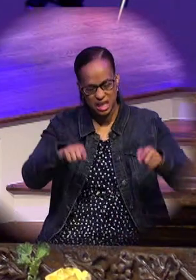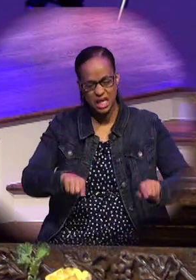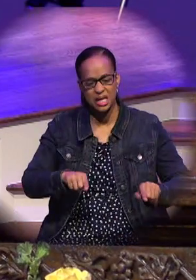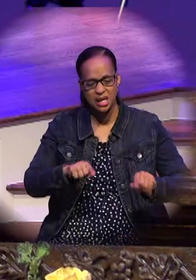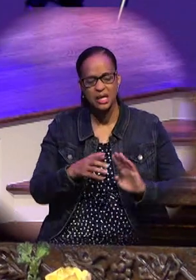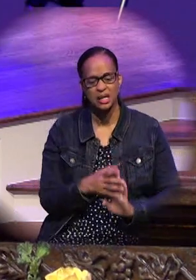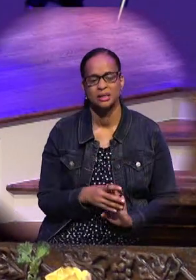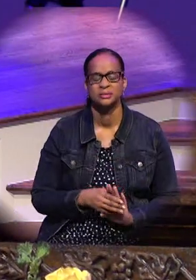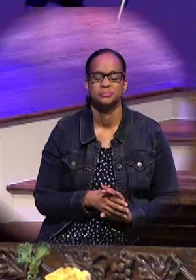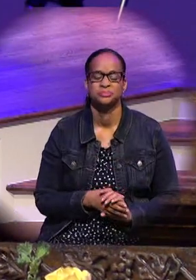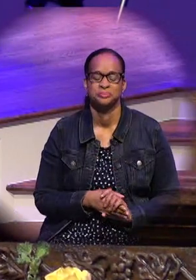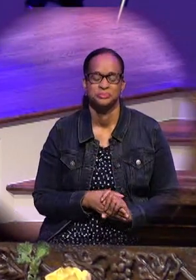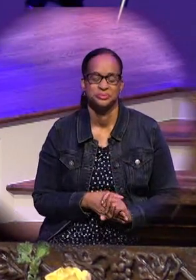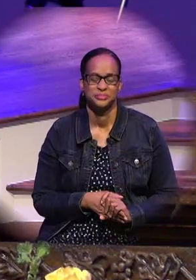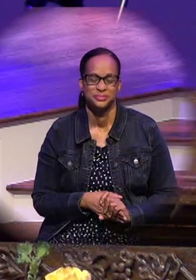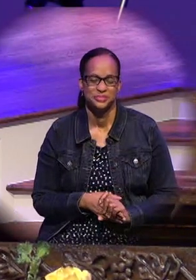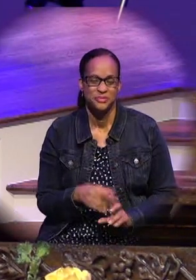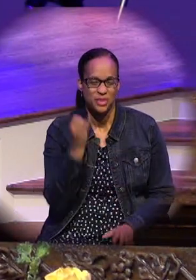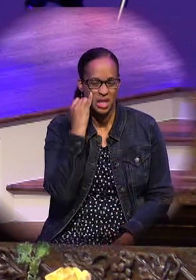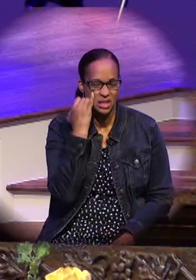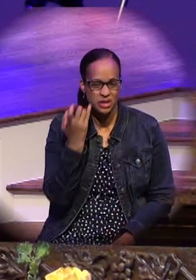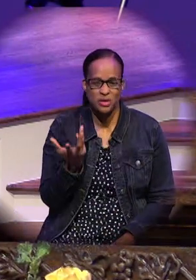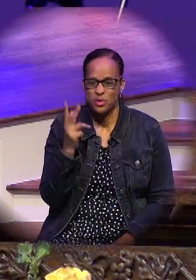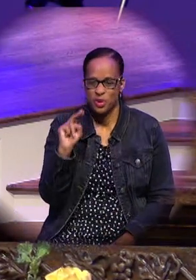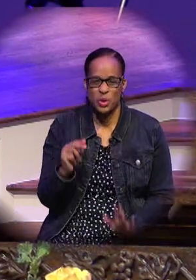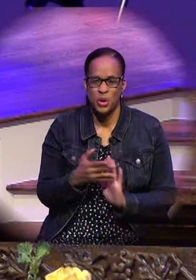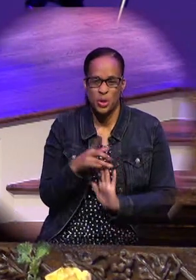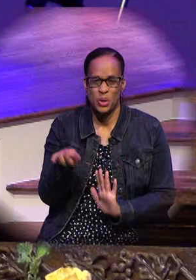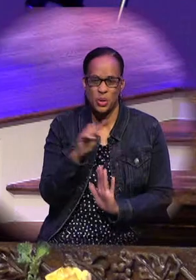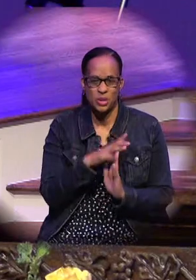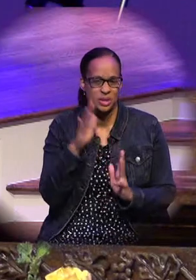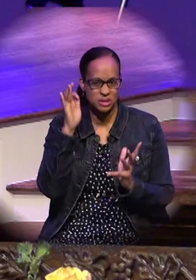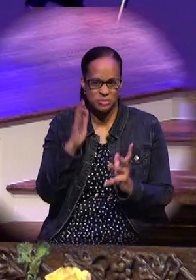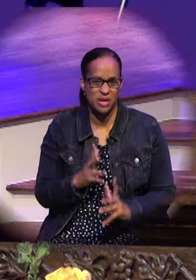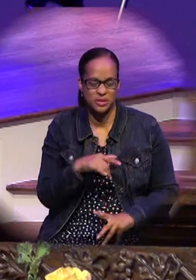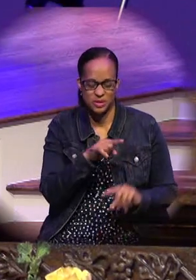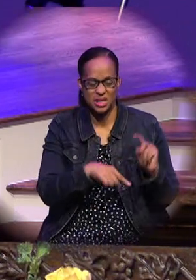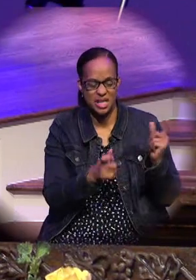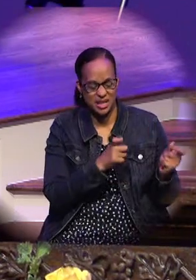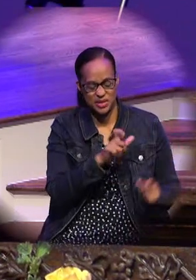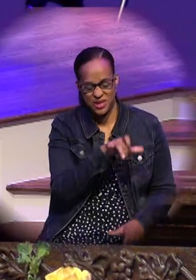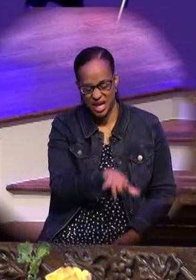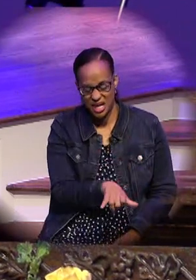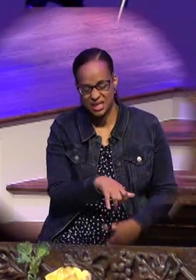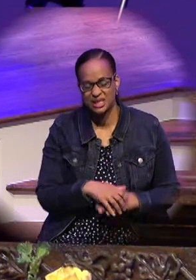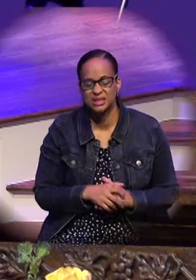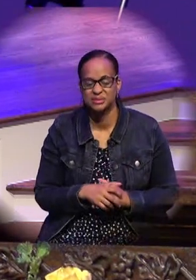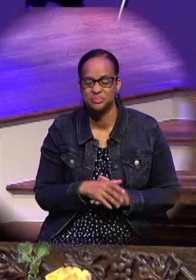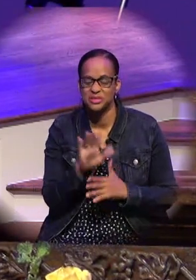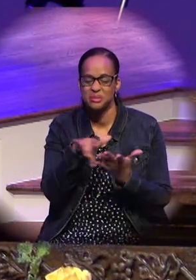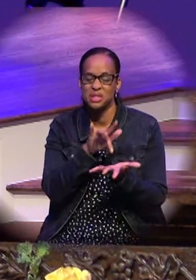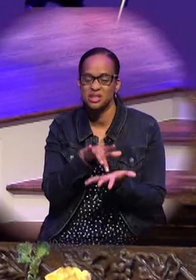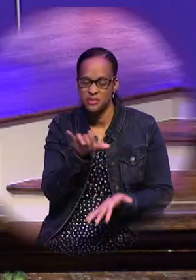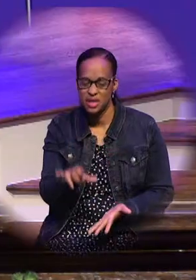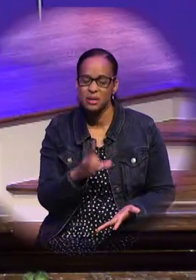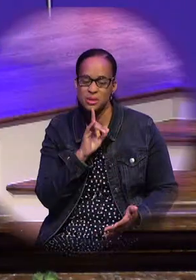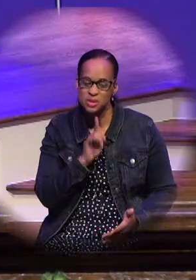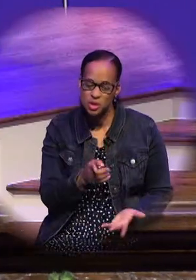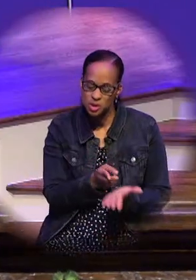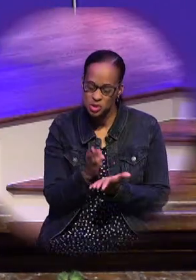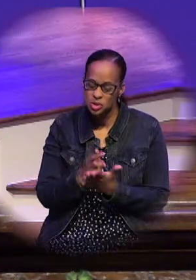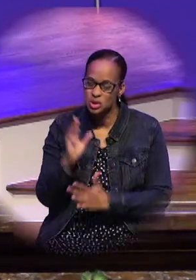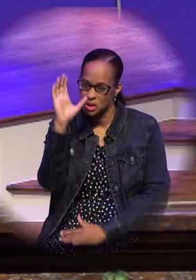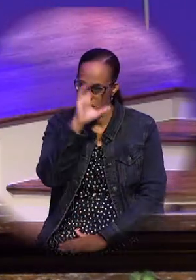happen. That as if their own professors and pastors couldn't handle that. In the midst of that, though, I'm sure there were genuine